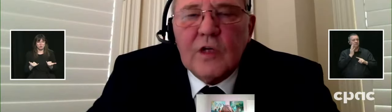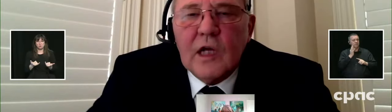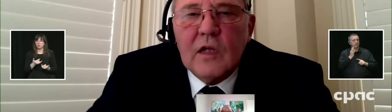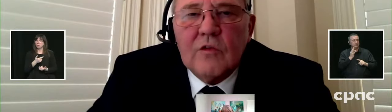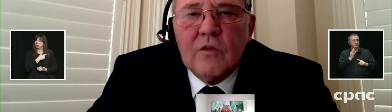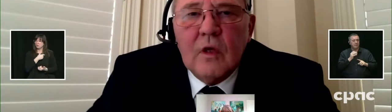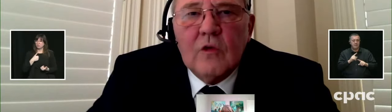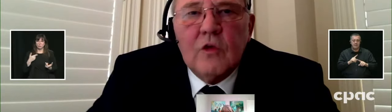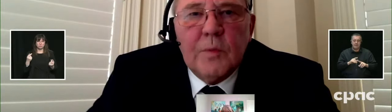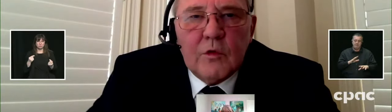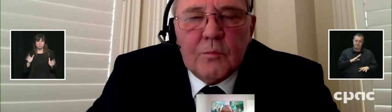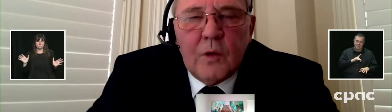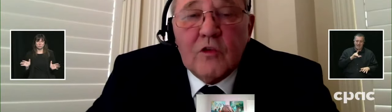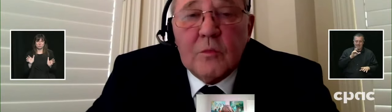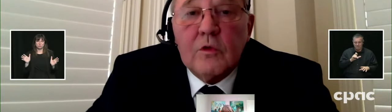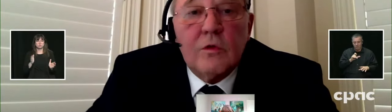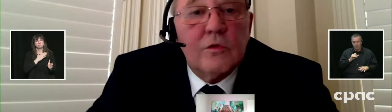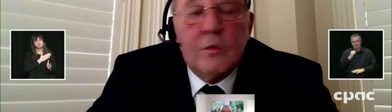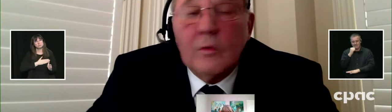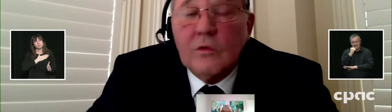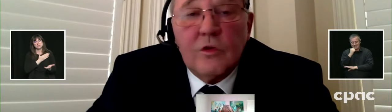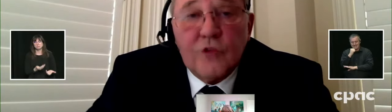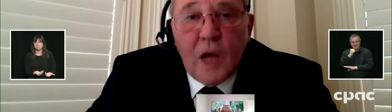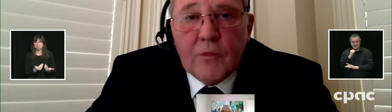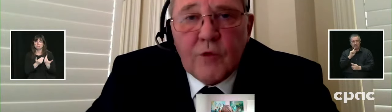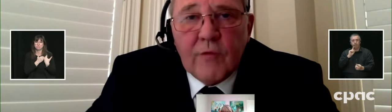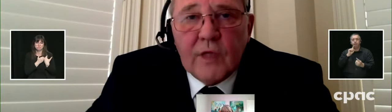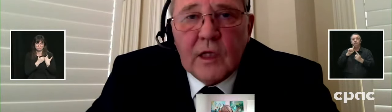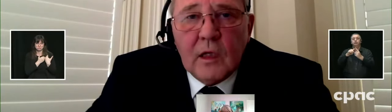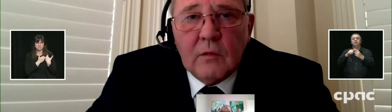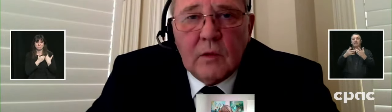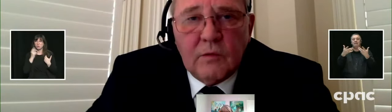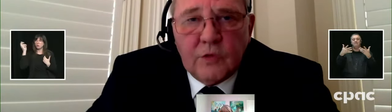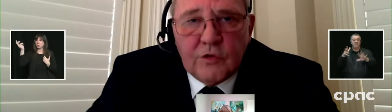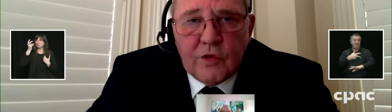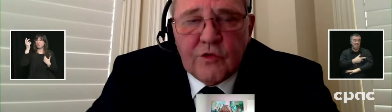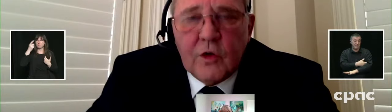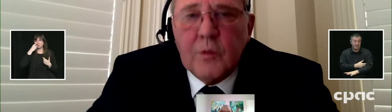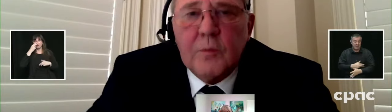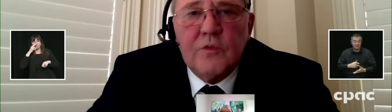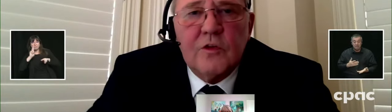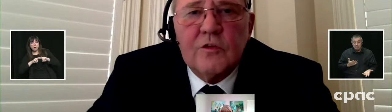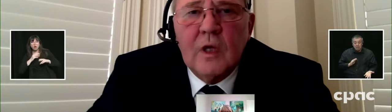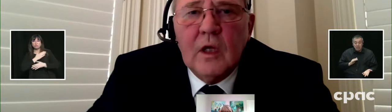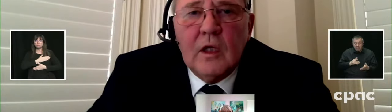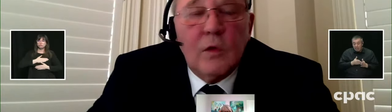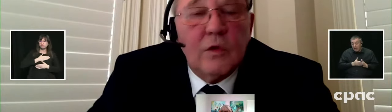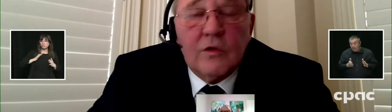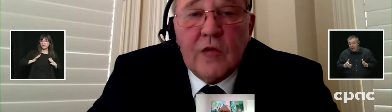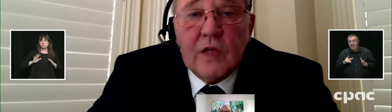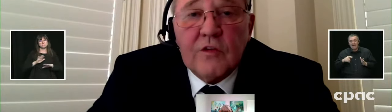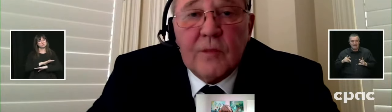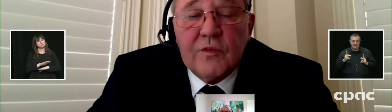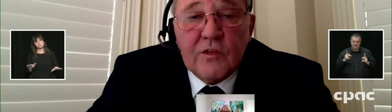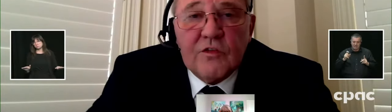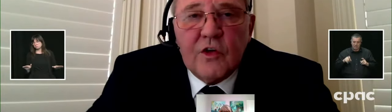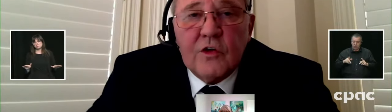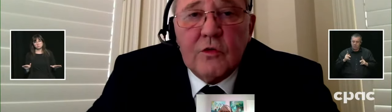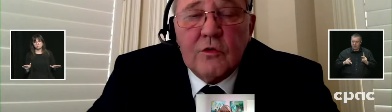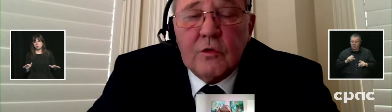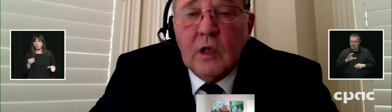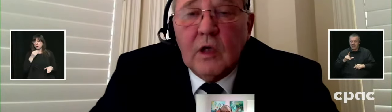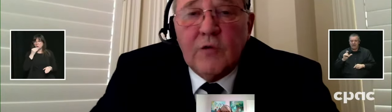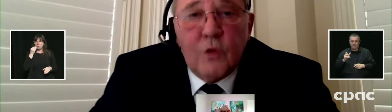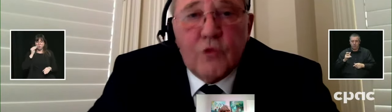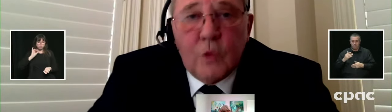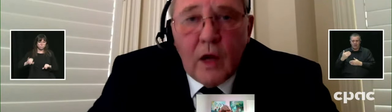encourage Canadians to be responsible, to stop traveling for discretionary purposes, you know, to take the steps necessary